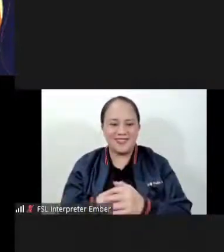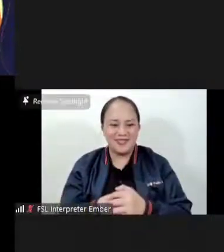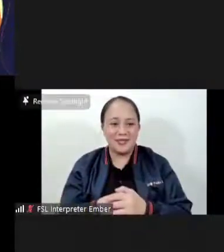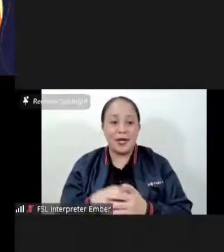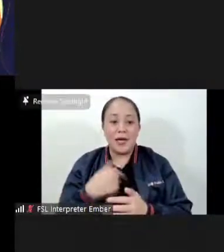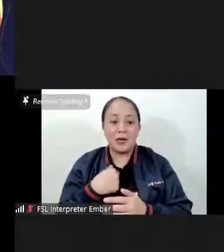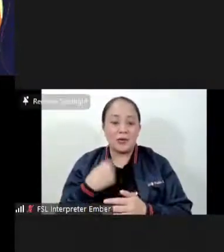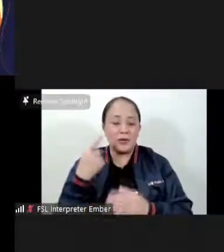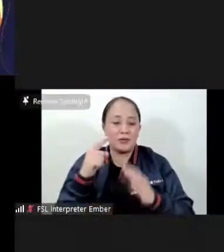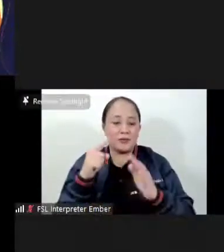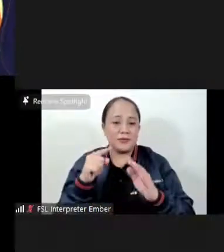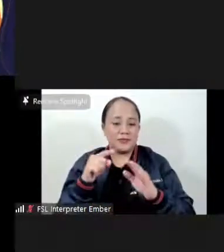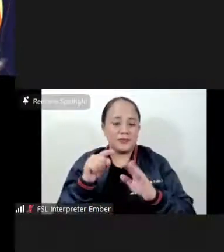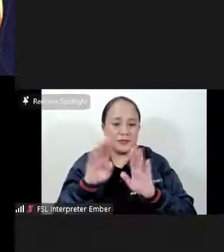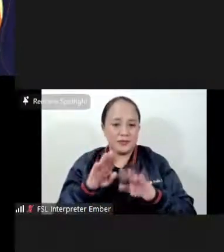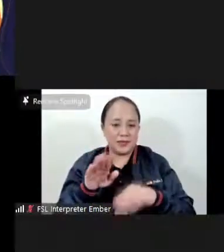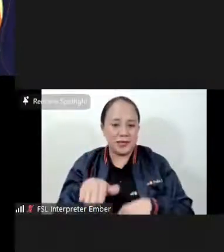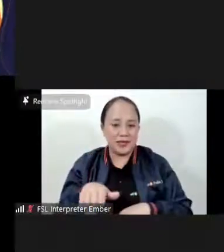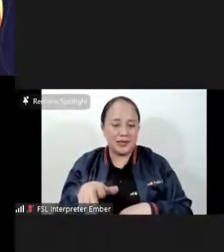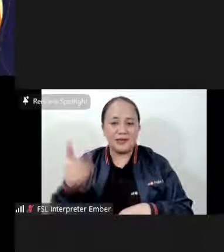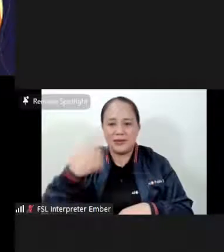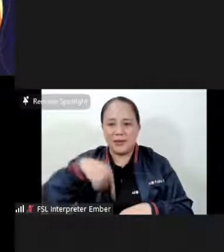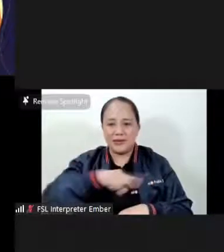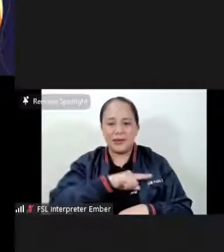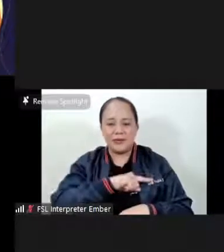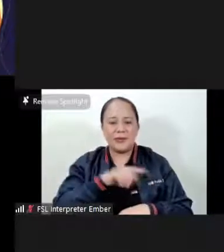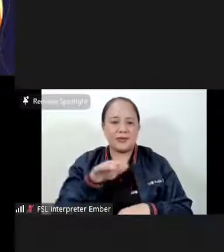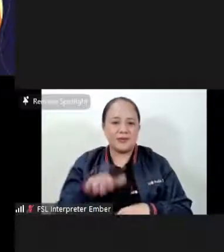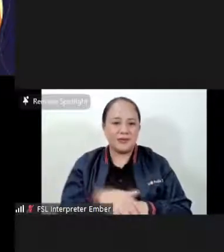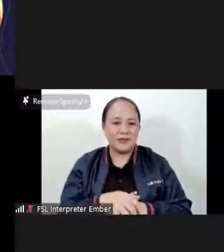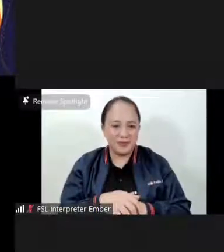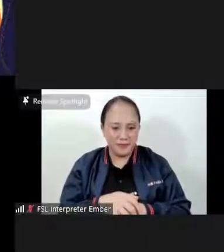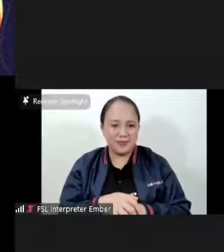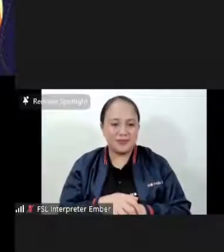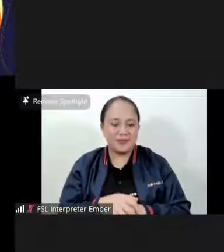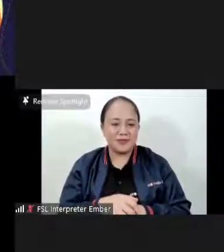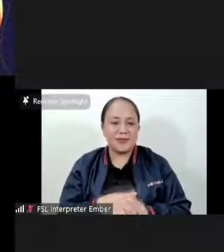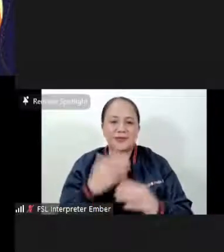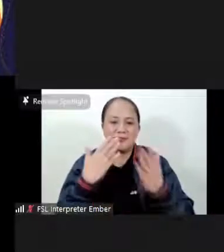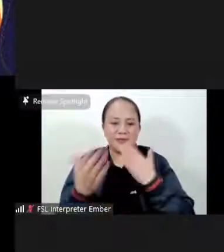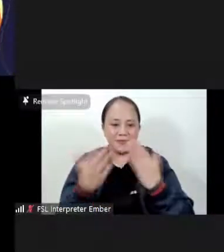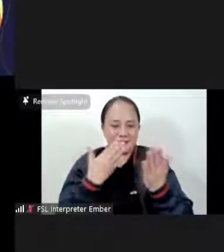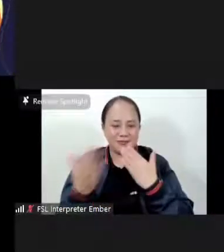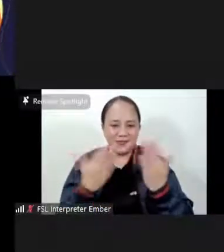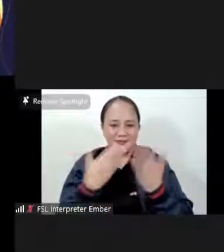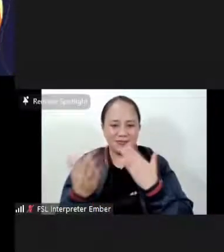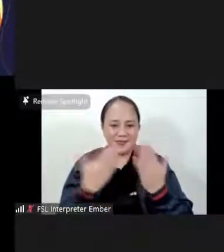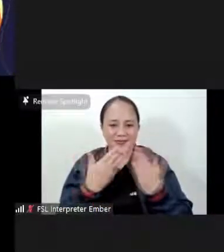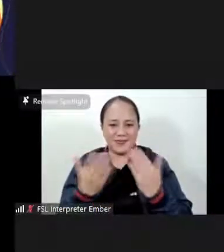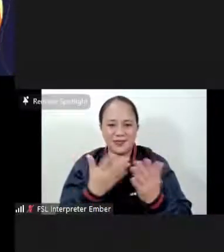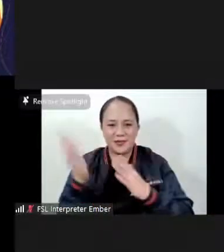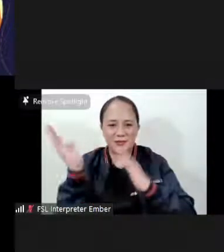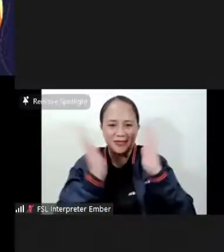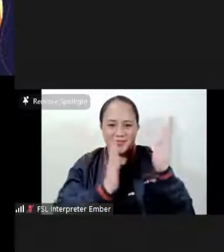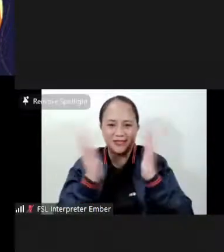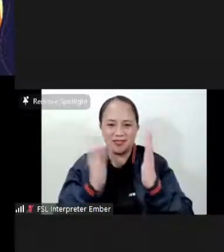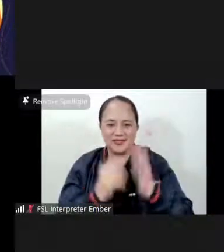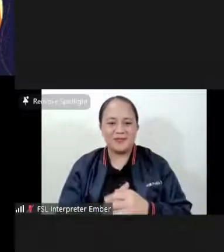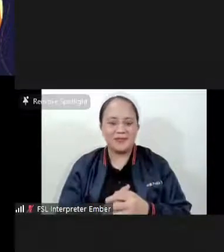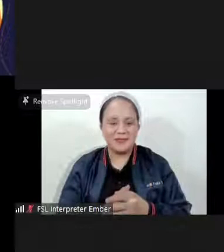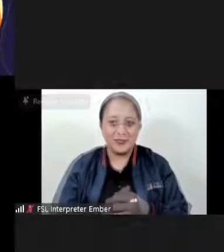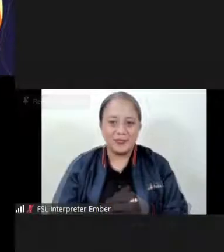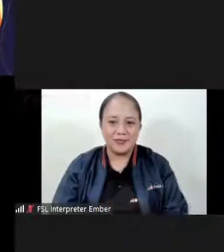Ako para sa bata, tayo para sa bata. Maraming salamat po sa inyong serbisyo.